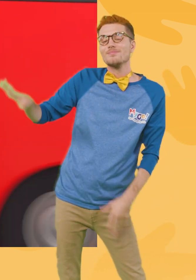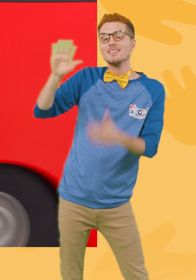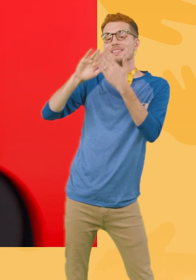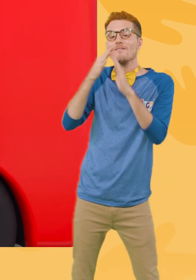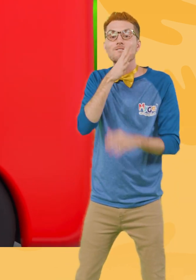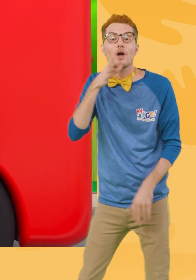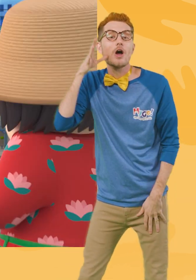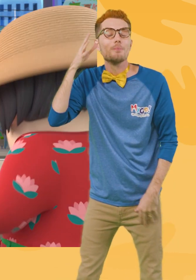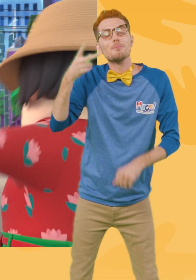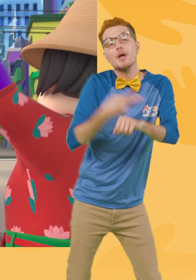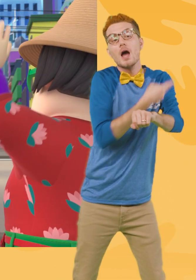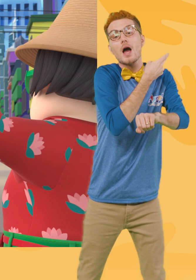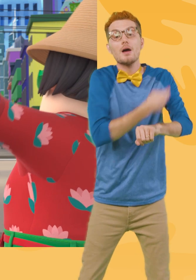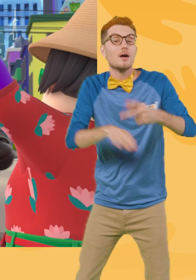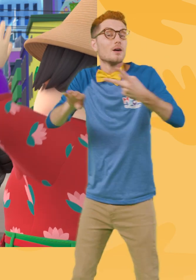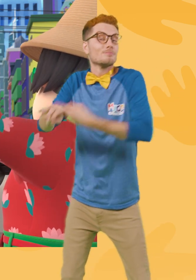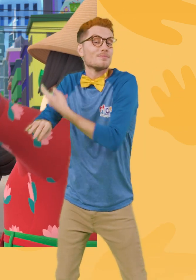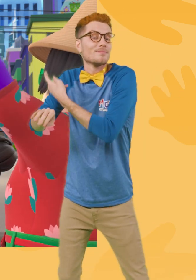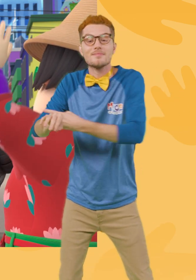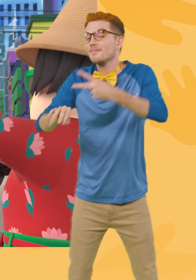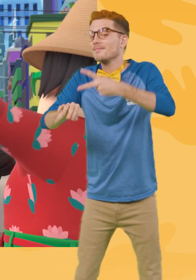City Farm.